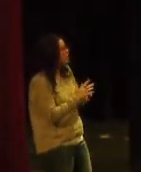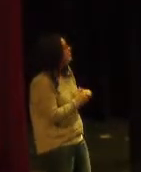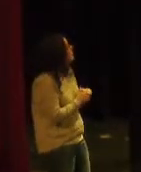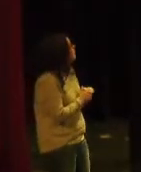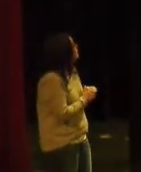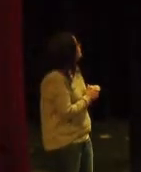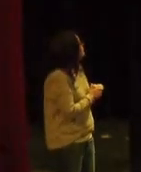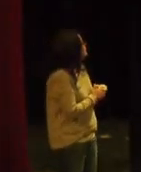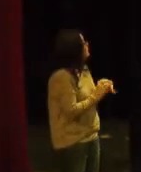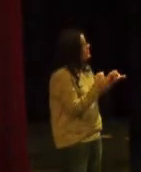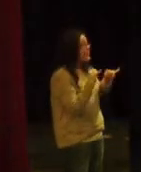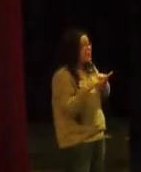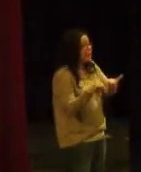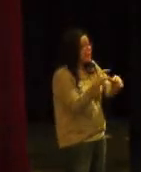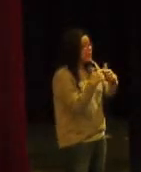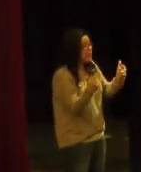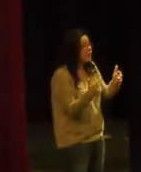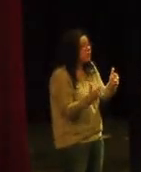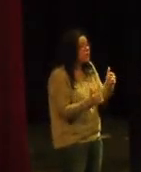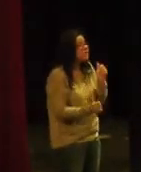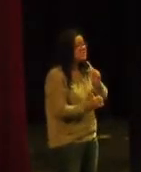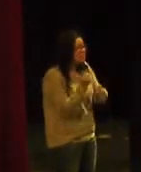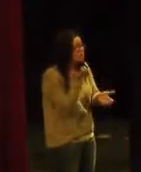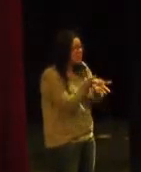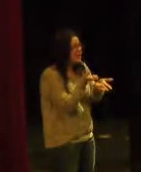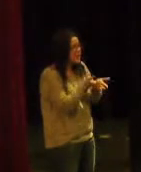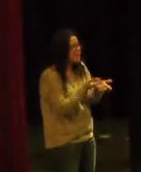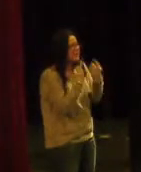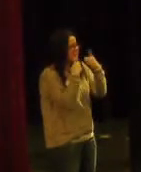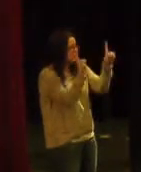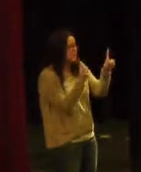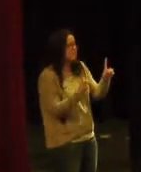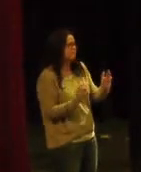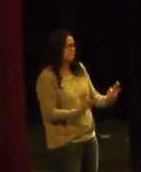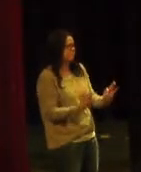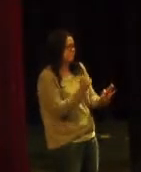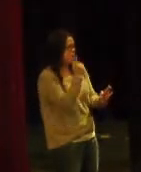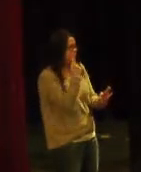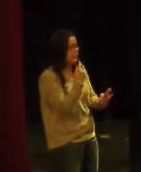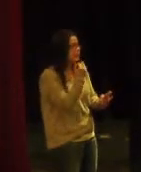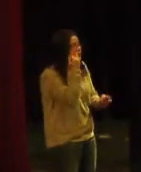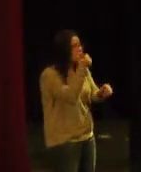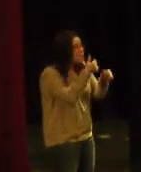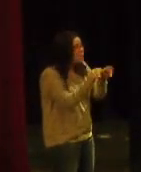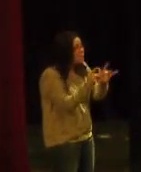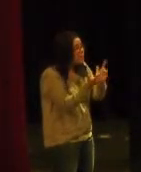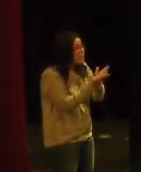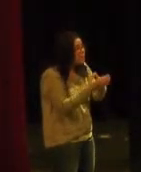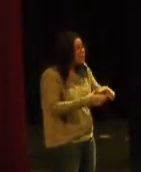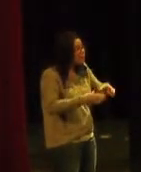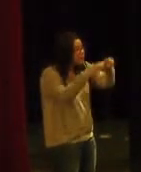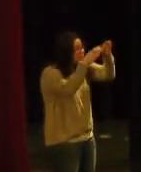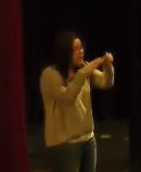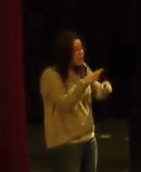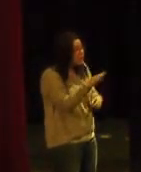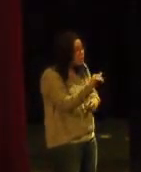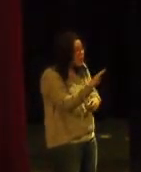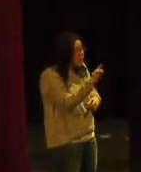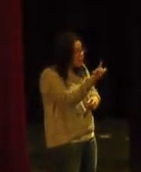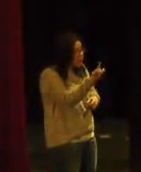that a common language is the most economically efficient. There's no doubt. If you remember in the Bible, the story of the Tower of